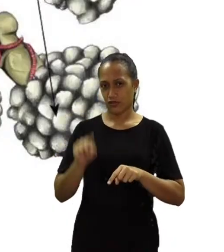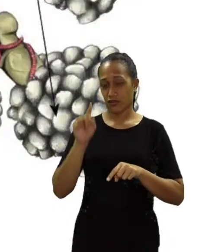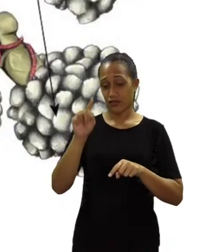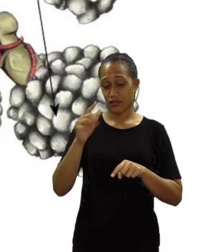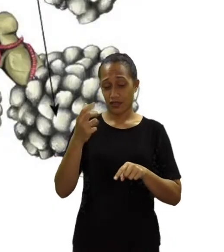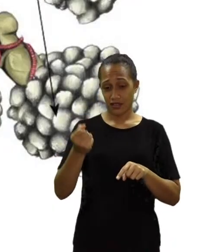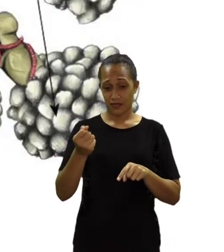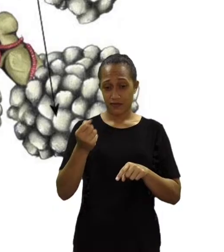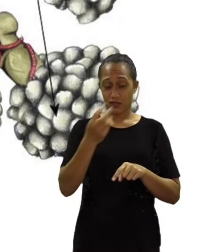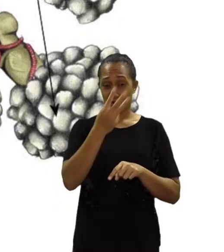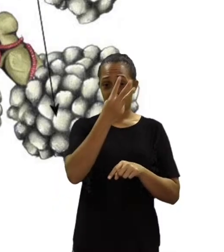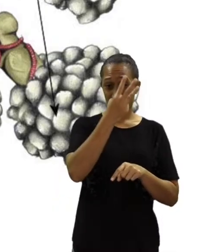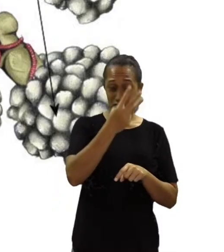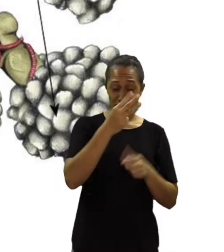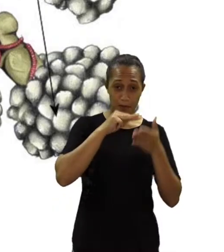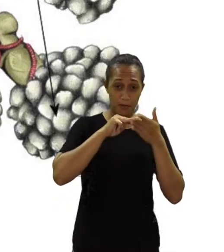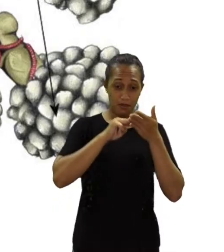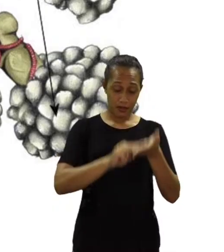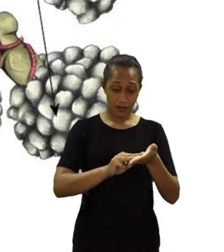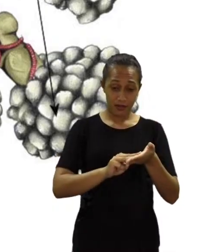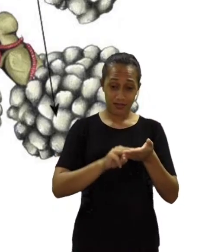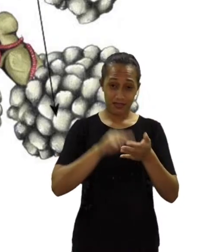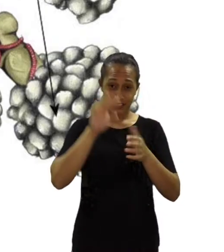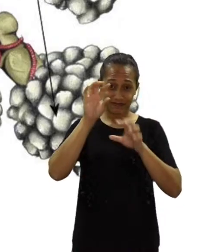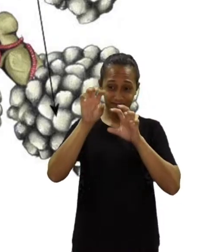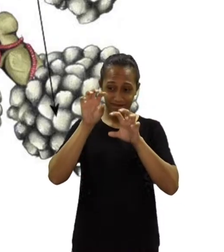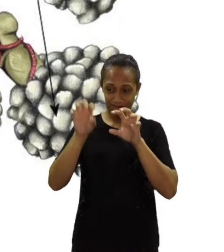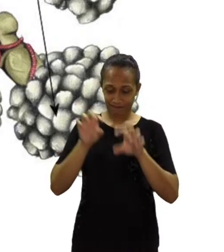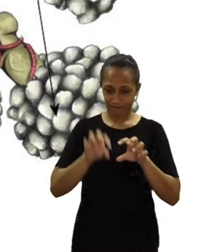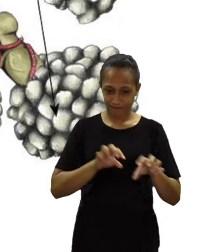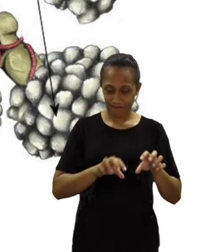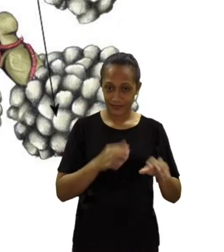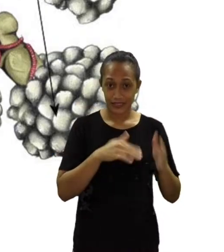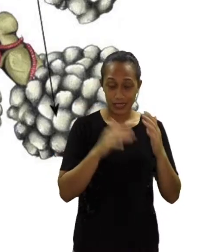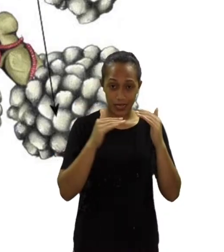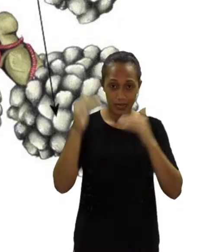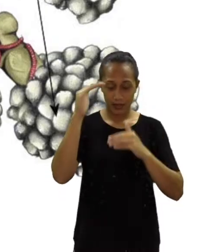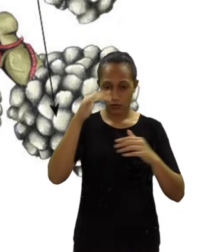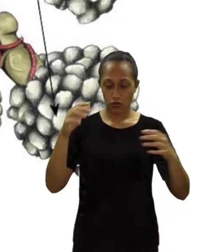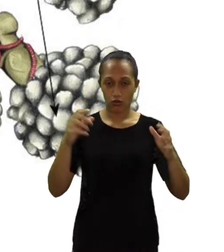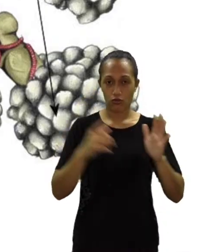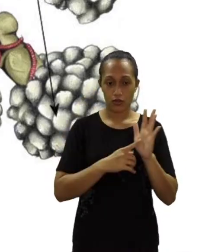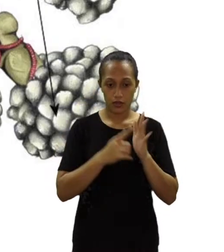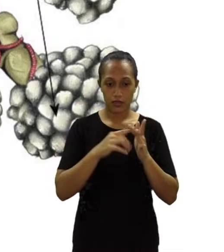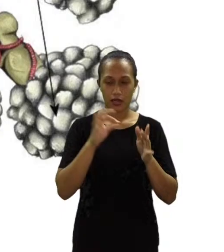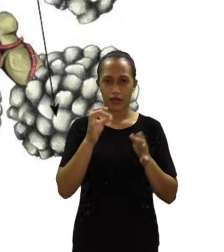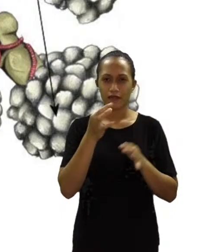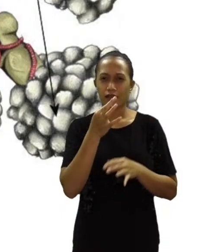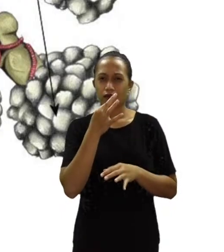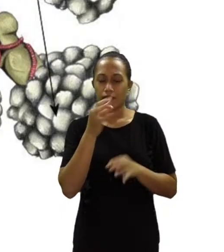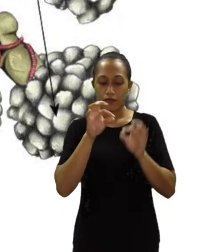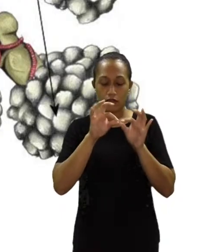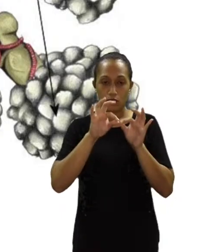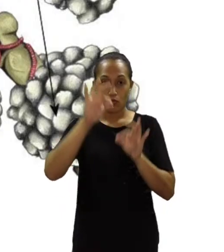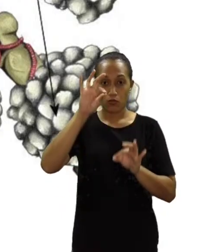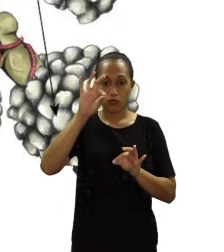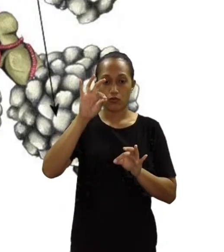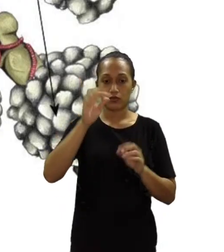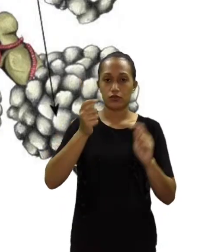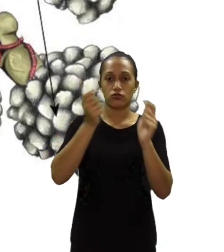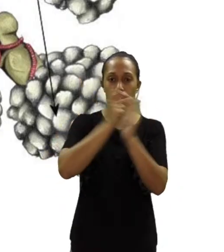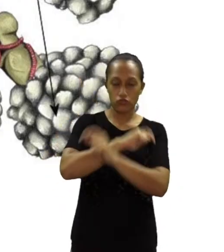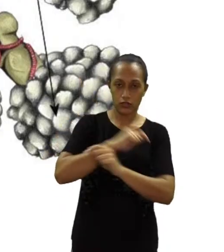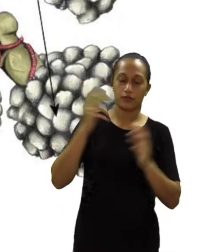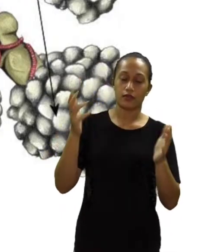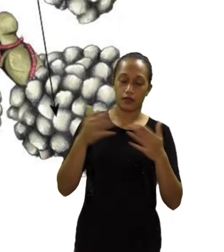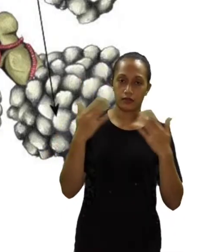are approximately 3 million alveoli within an average adult lung. They have very thin walls, which permit the exchange of